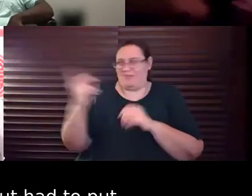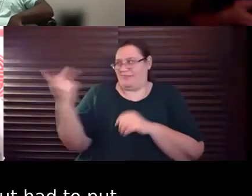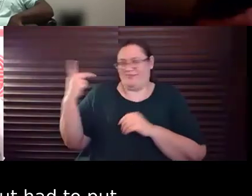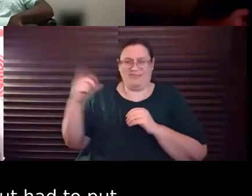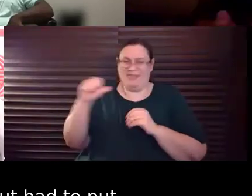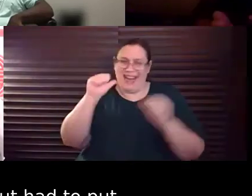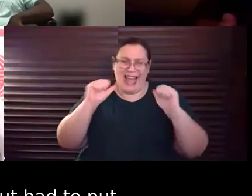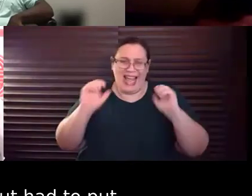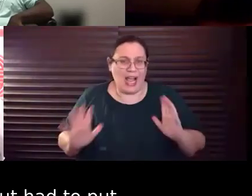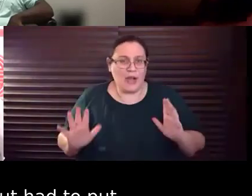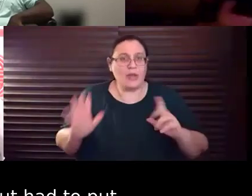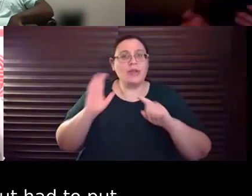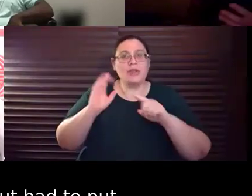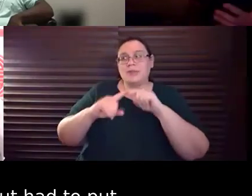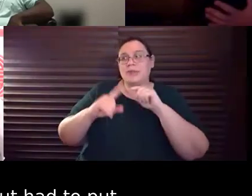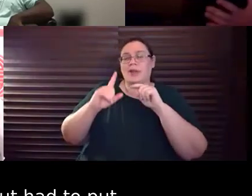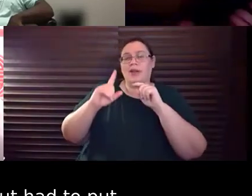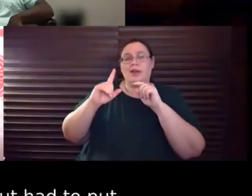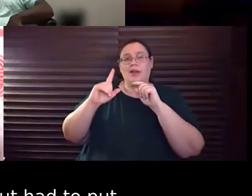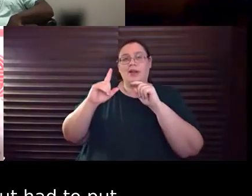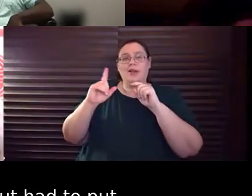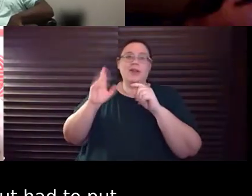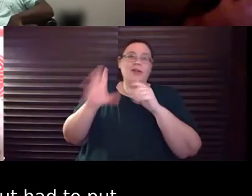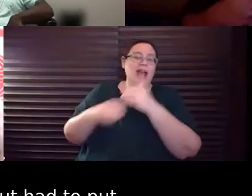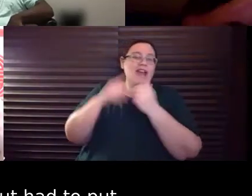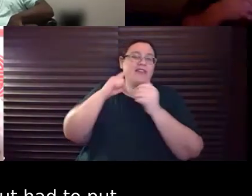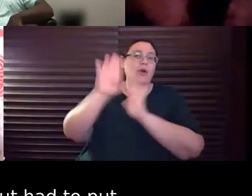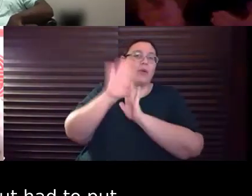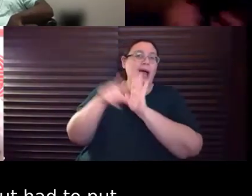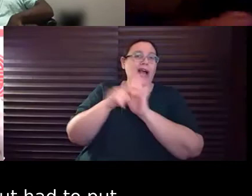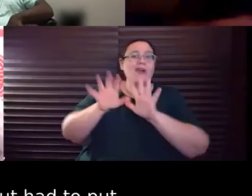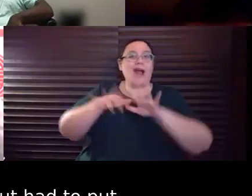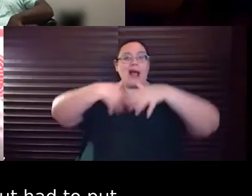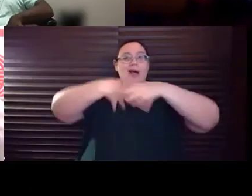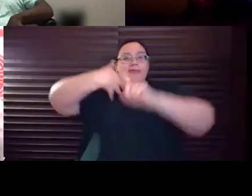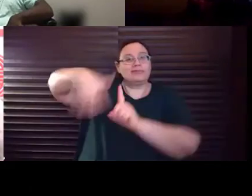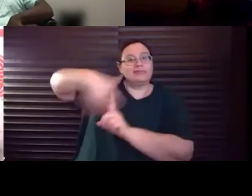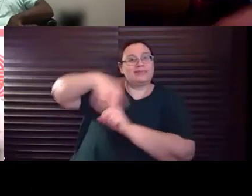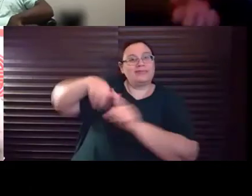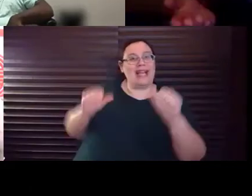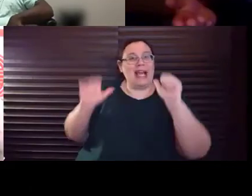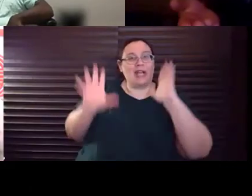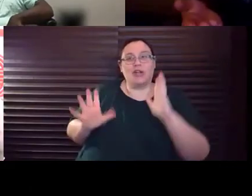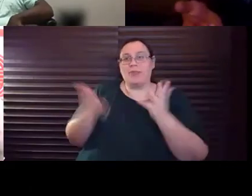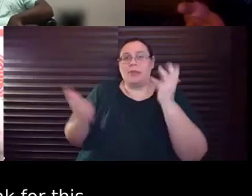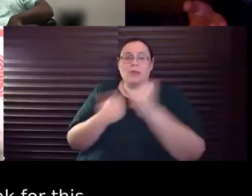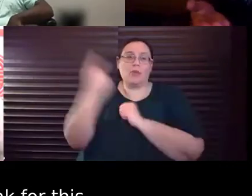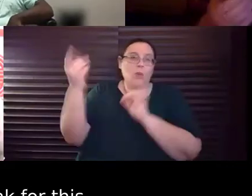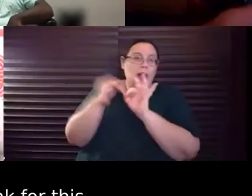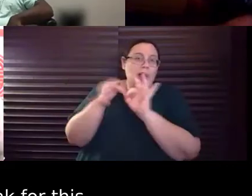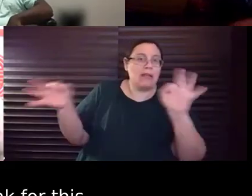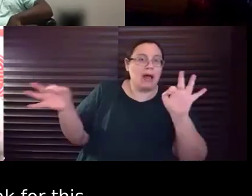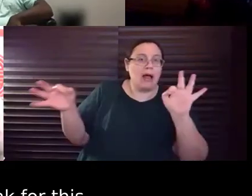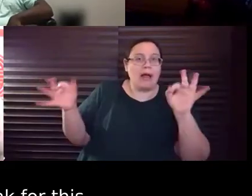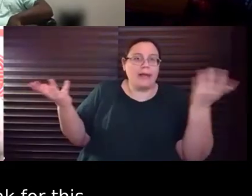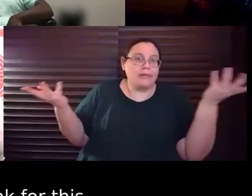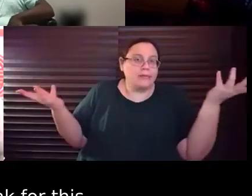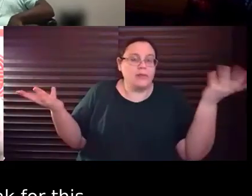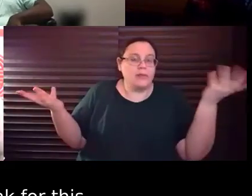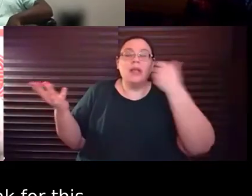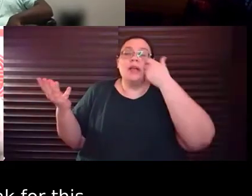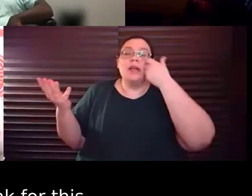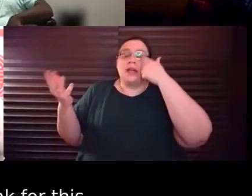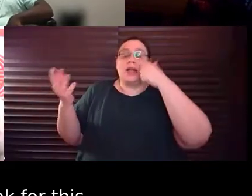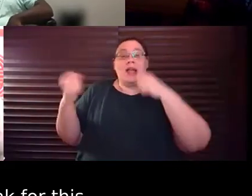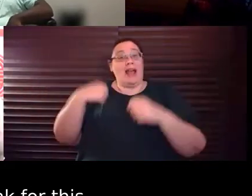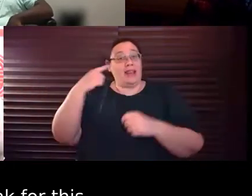you had to kind of put yourself in to be a background actor, have one line. Andy World. A legitimate actor. And I think for